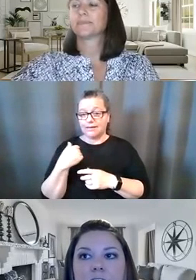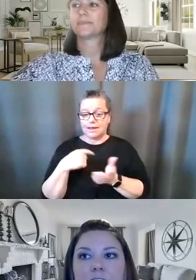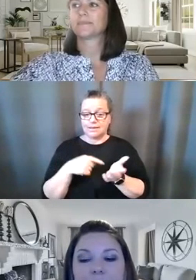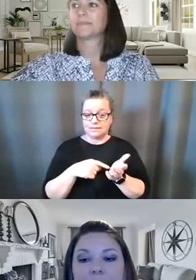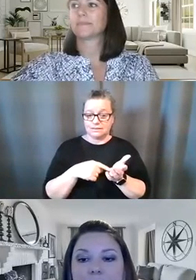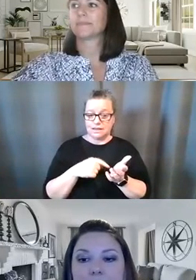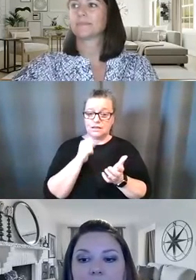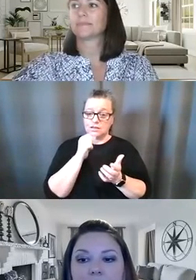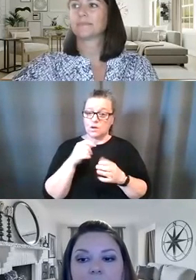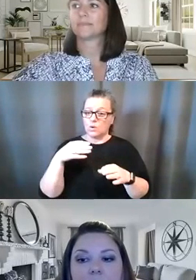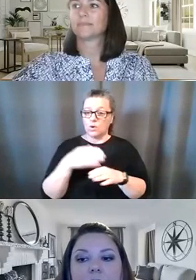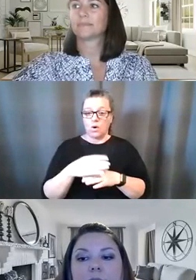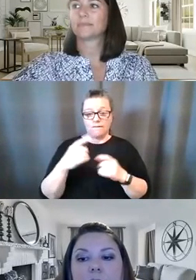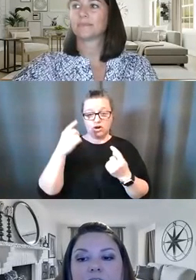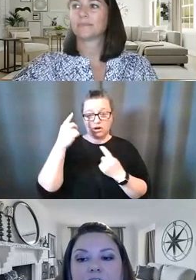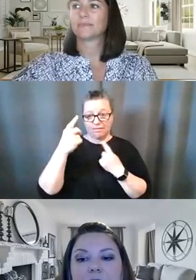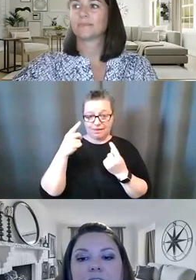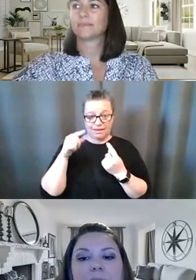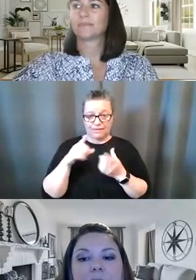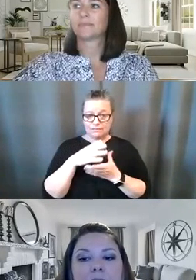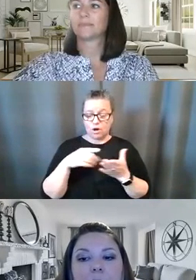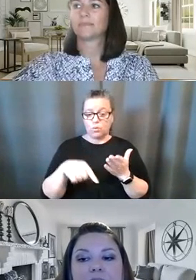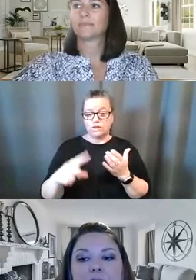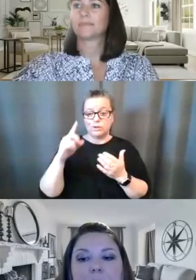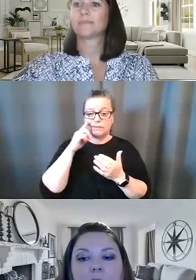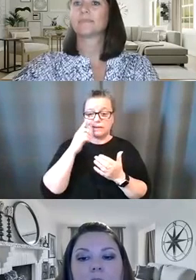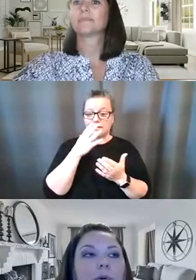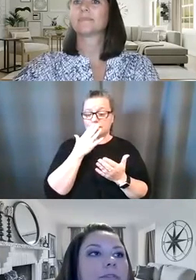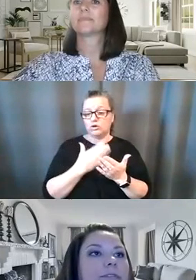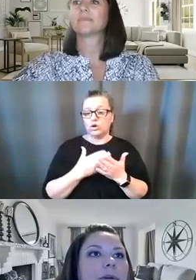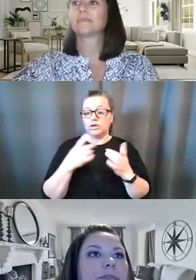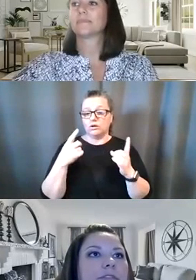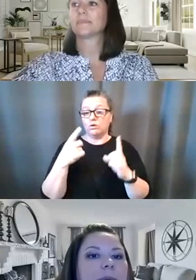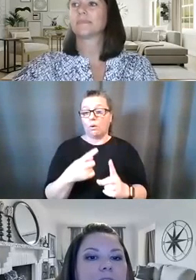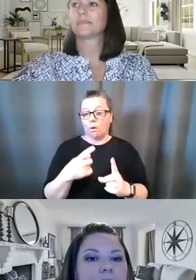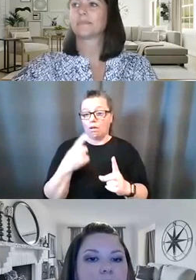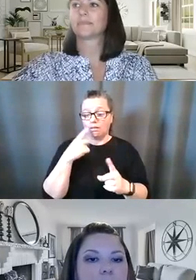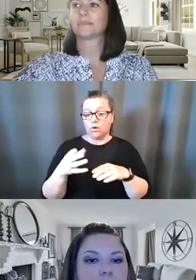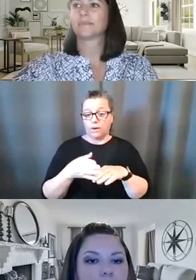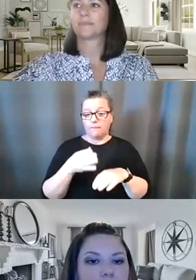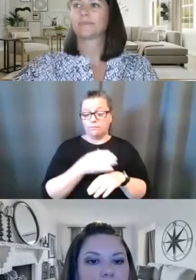Don't overthink this part. What do you think might be a reasonable goal for improvement?